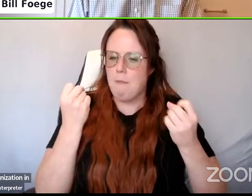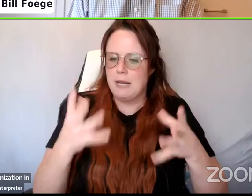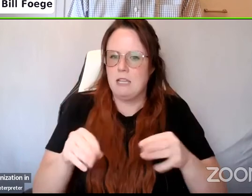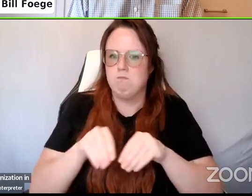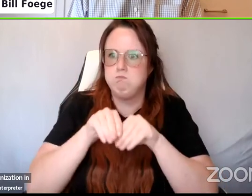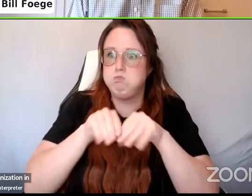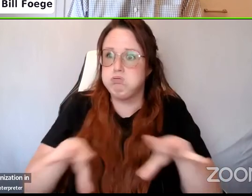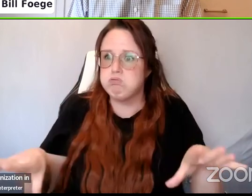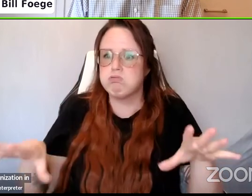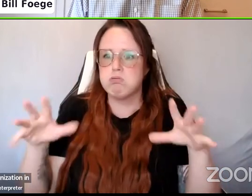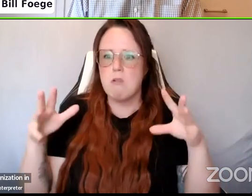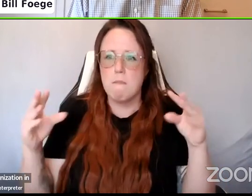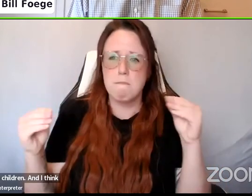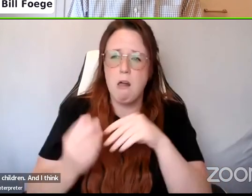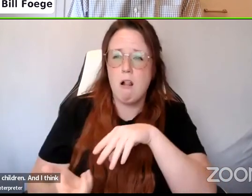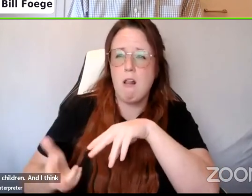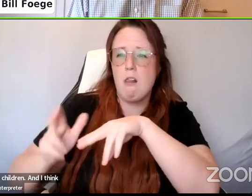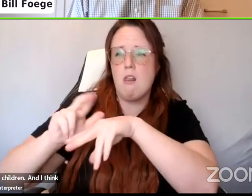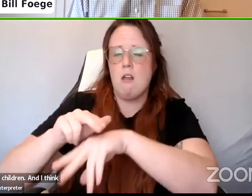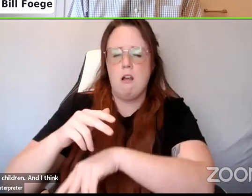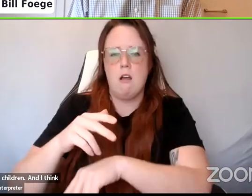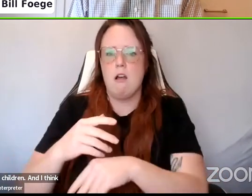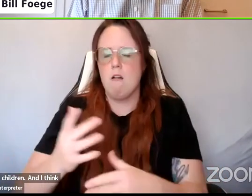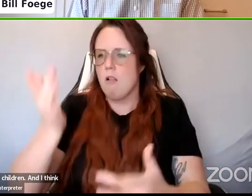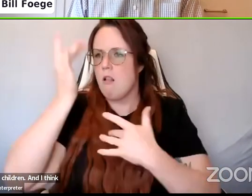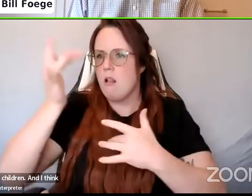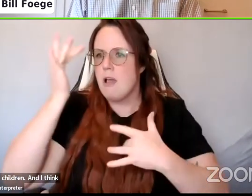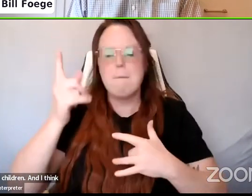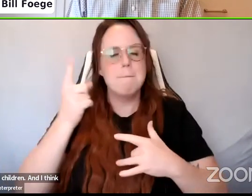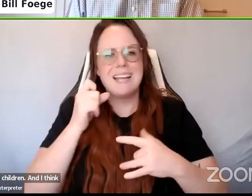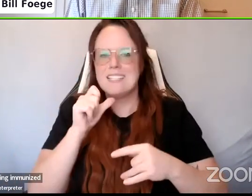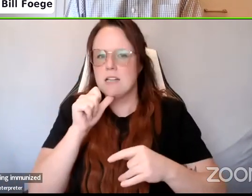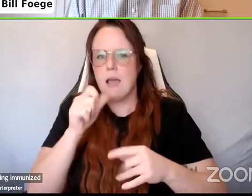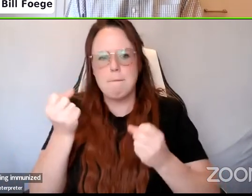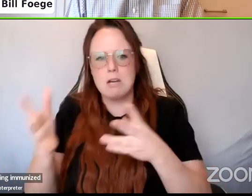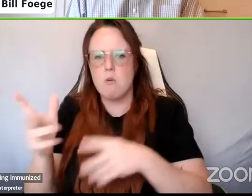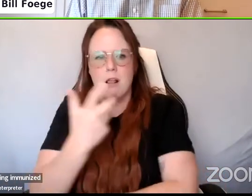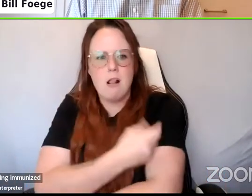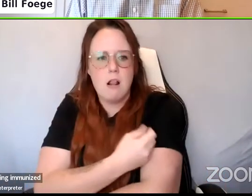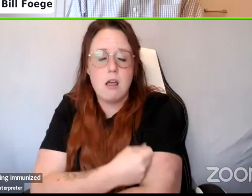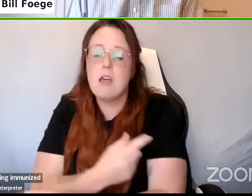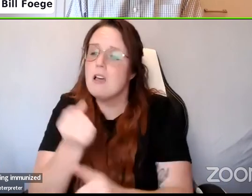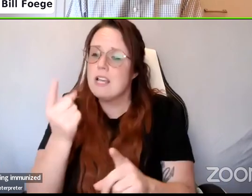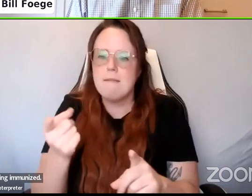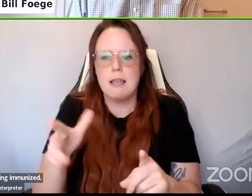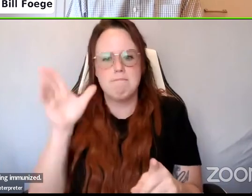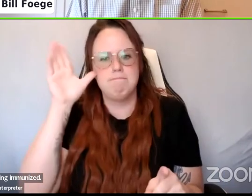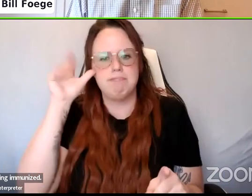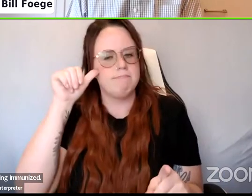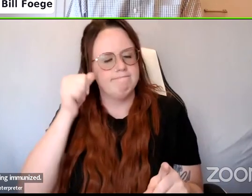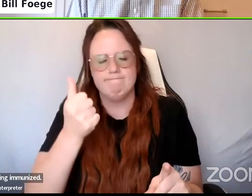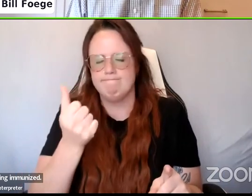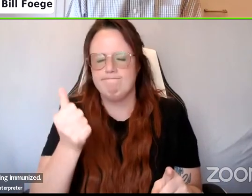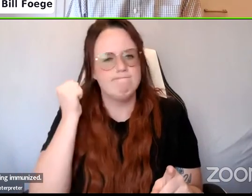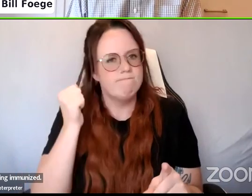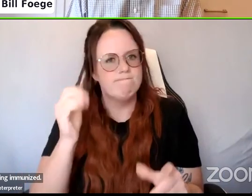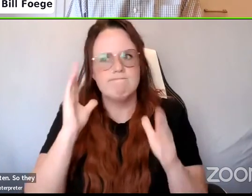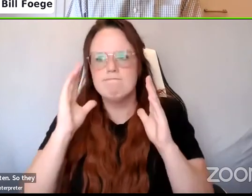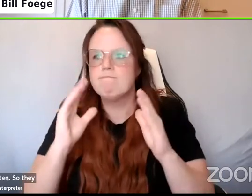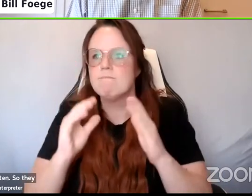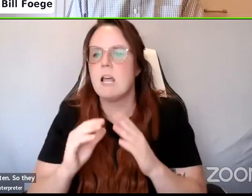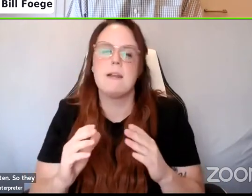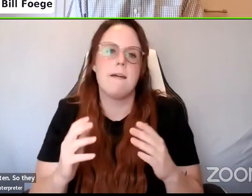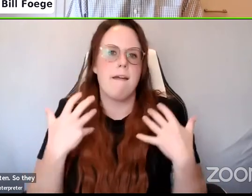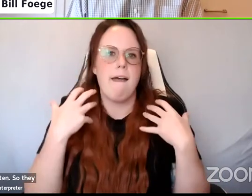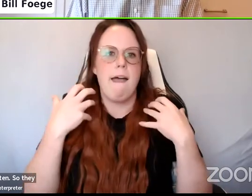percent were not being immunized now they would not listen to the health officers